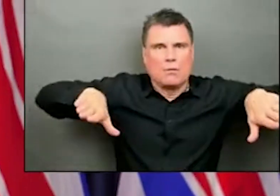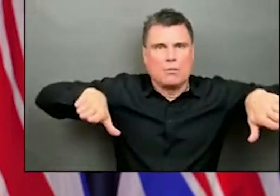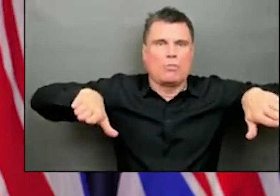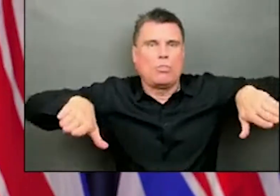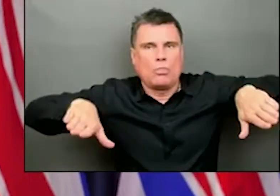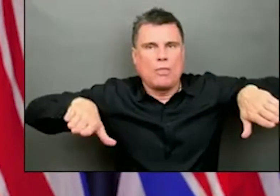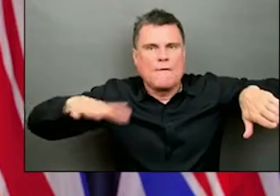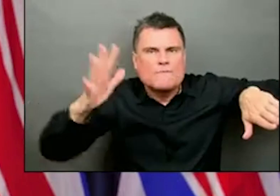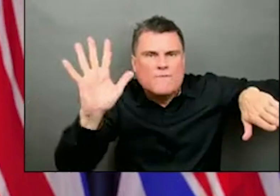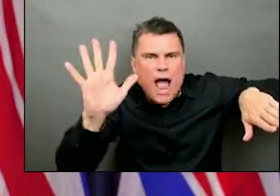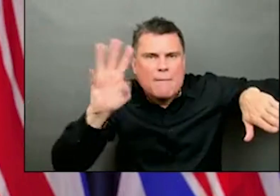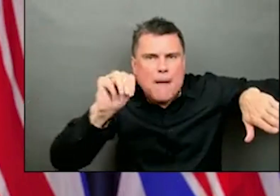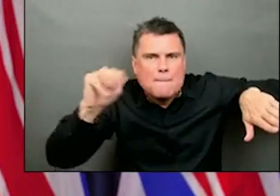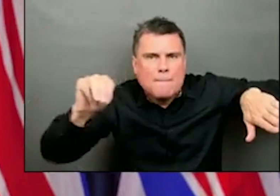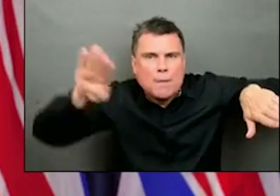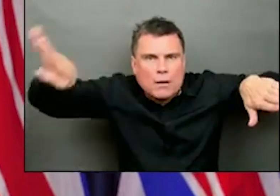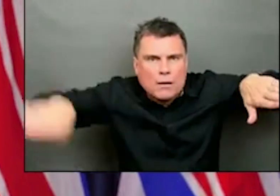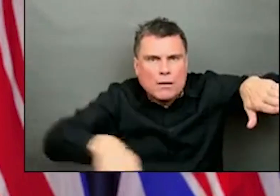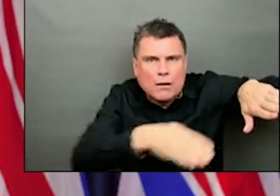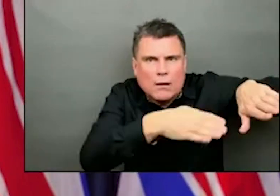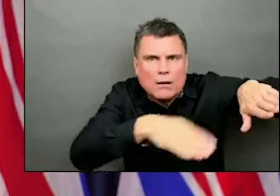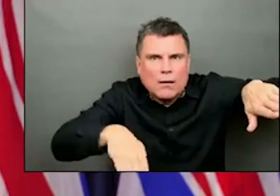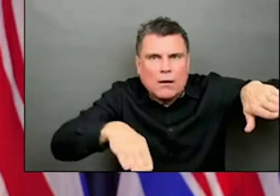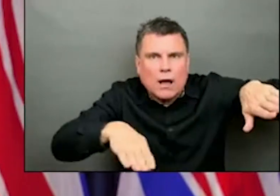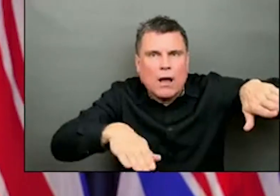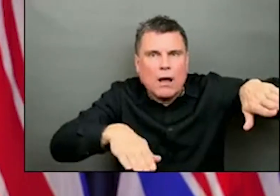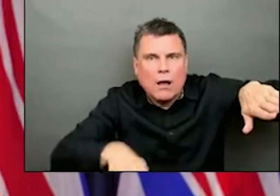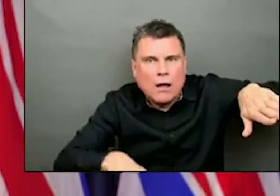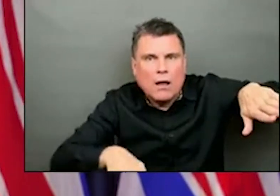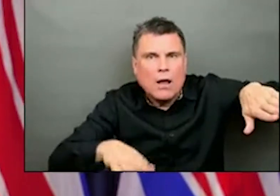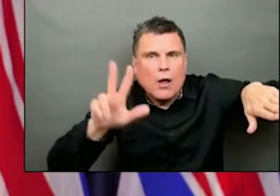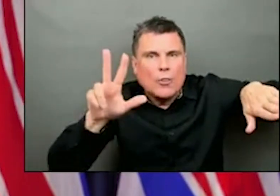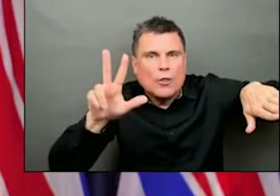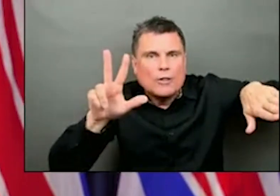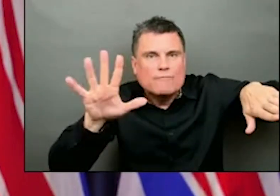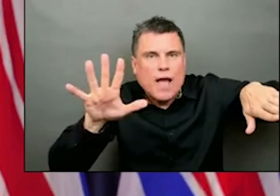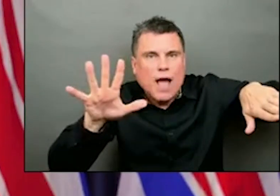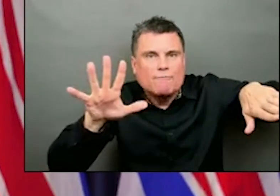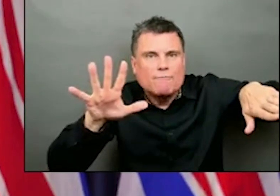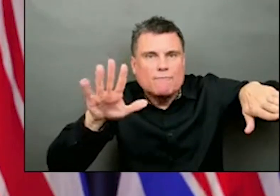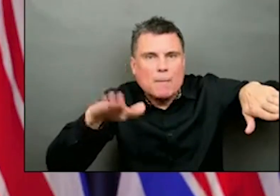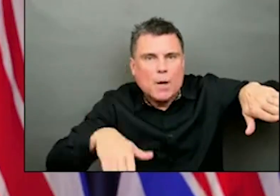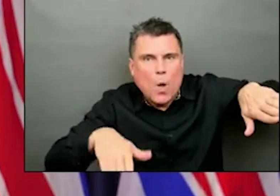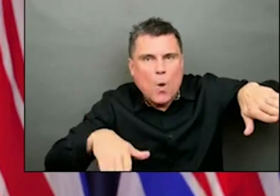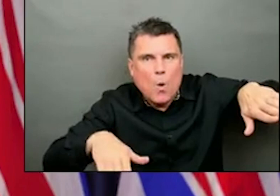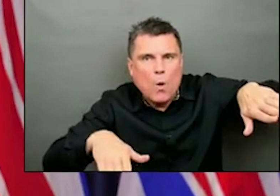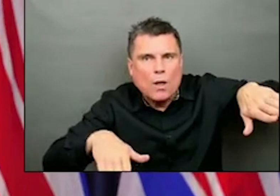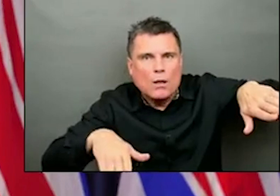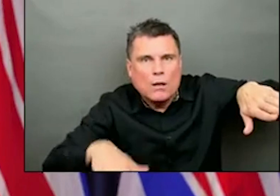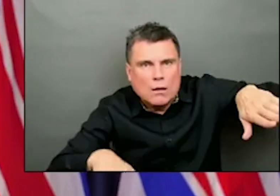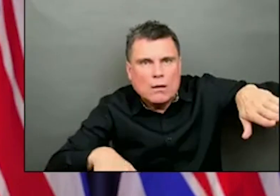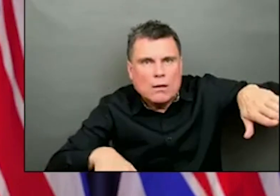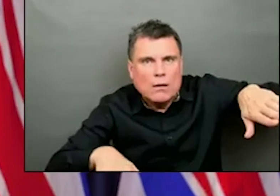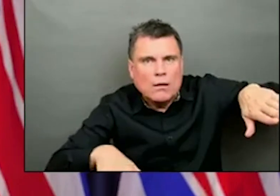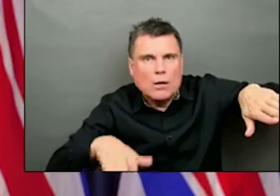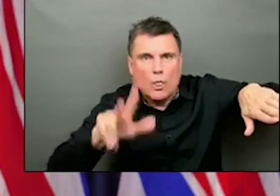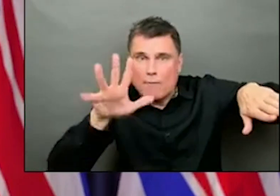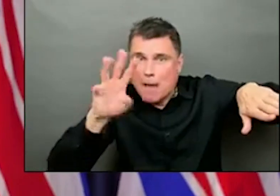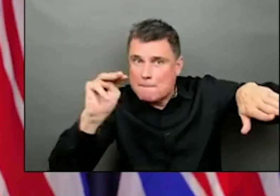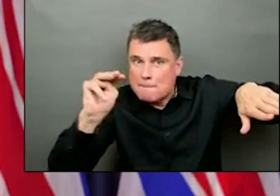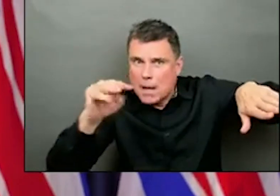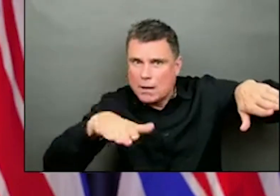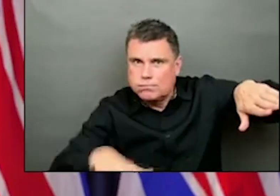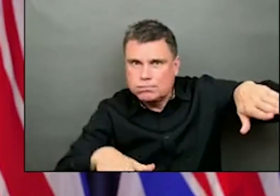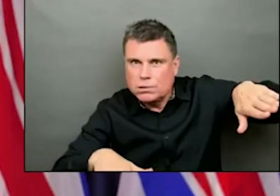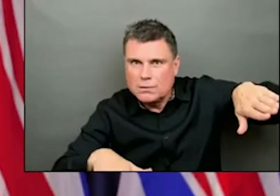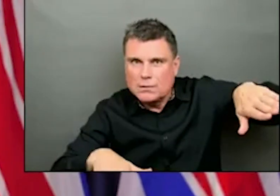project that there may be difficulty in that area. So they set about coming forward with solutions, and that's what brought us here today.